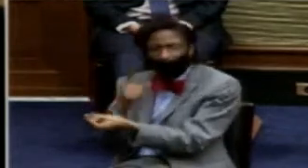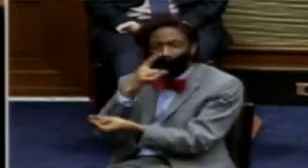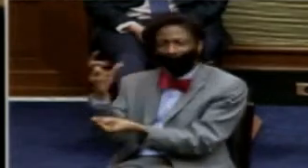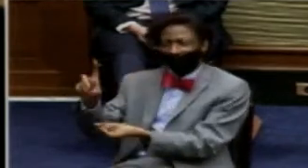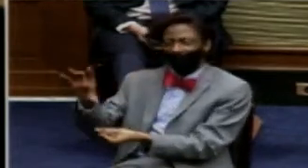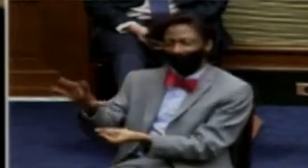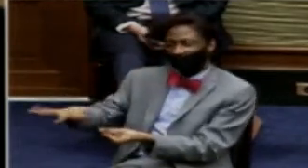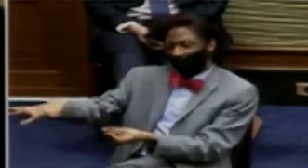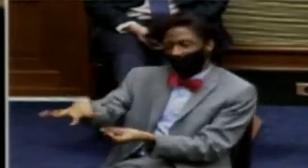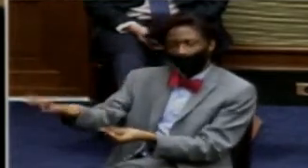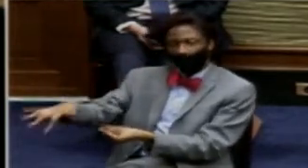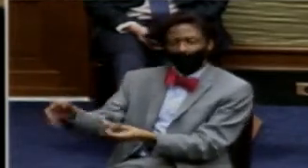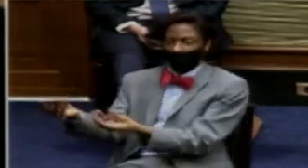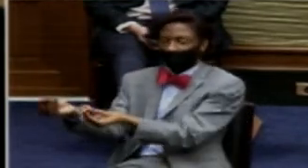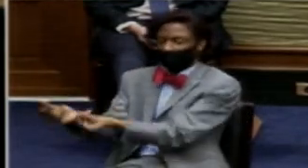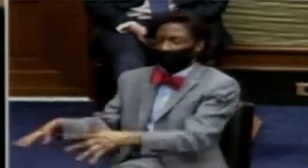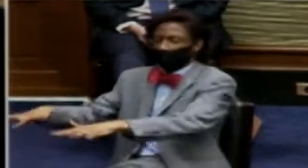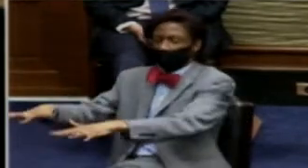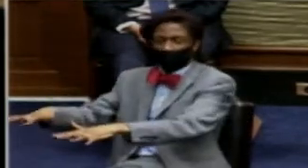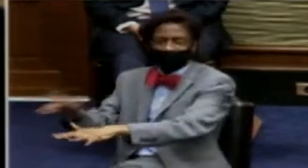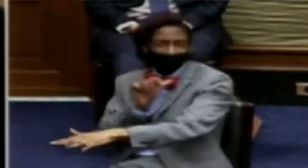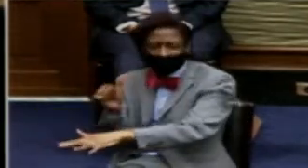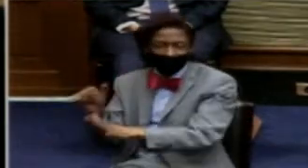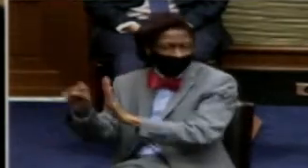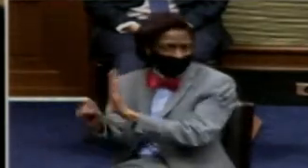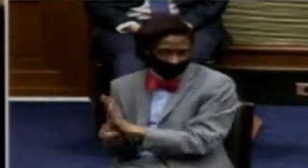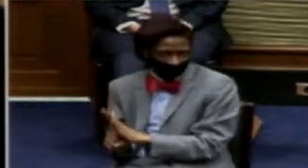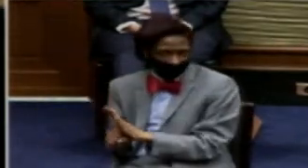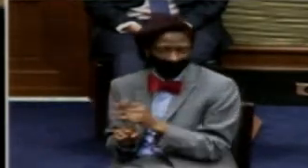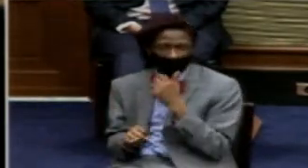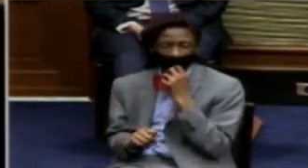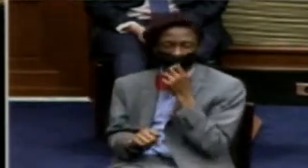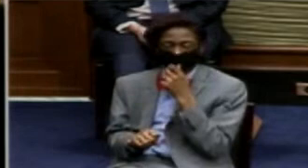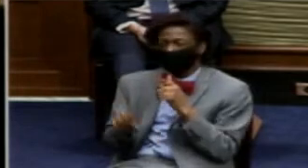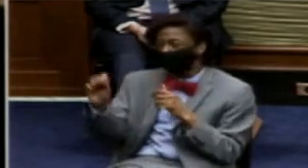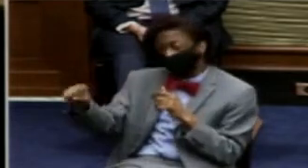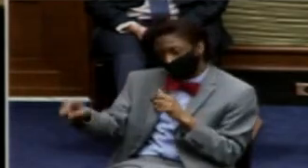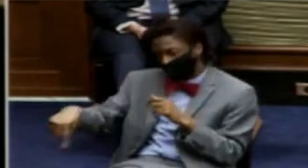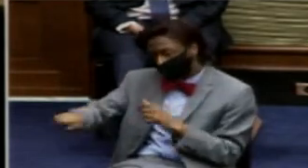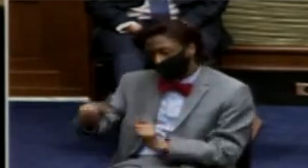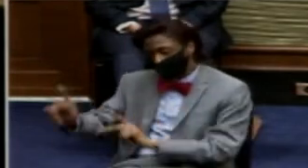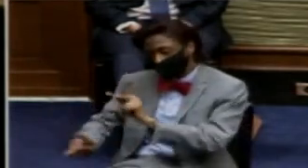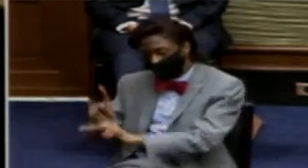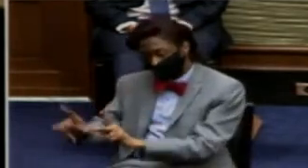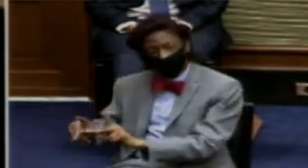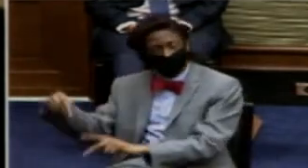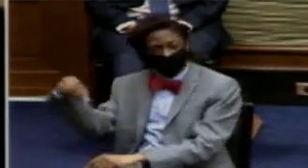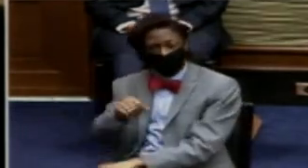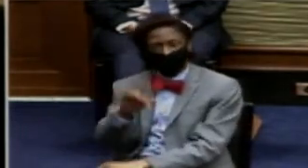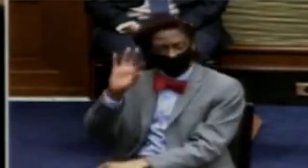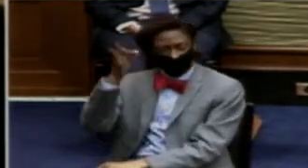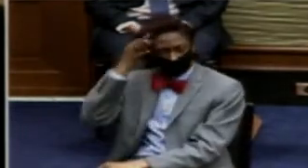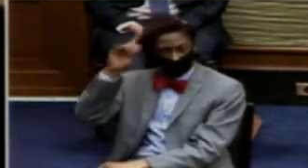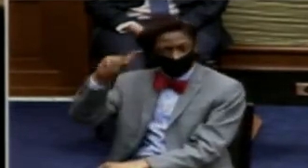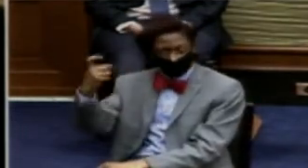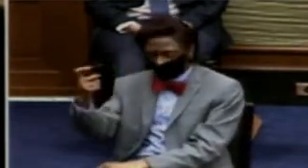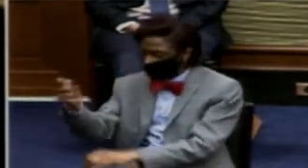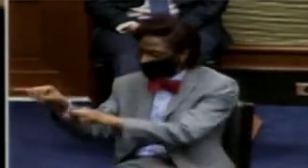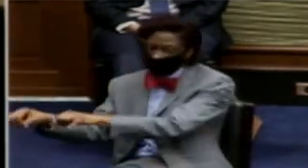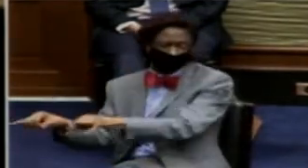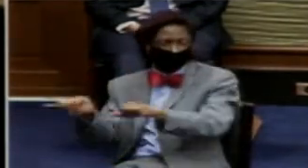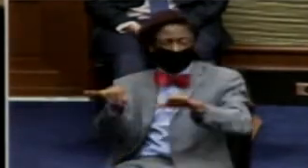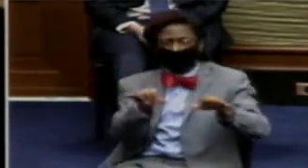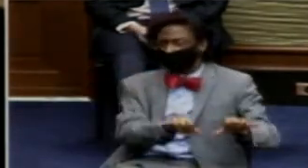as a territory rather than as a state, even though its residents pay federal taxes just like residents